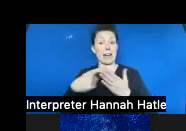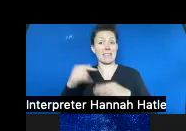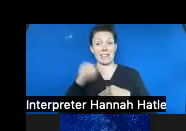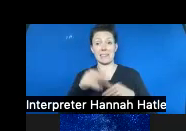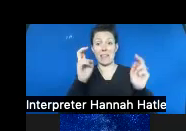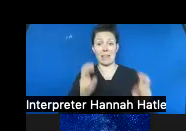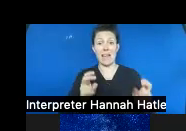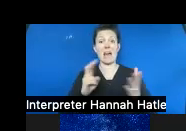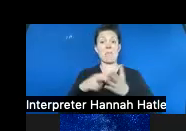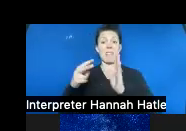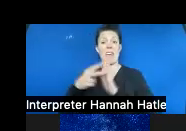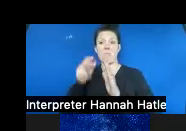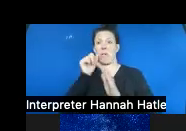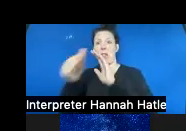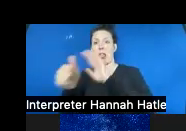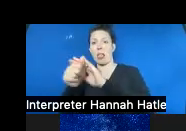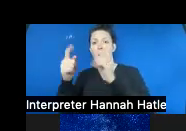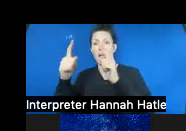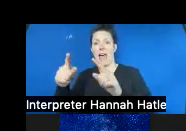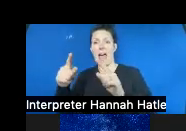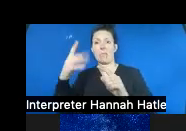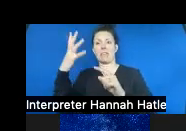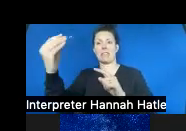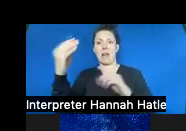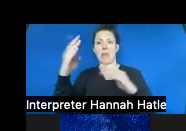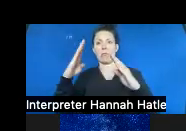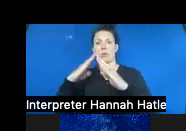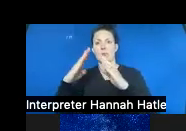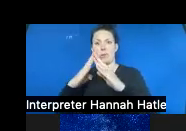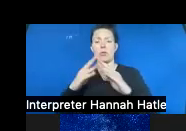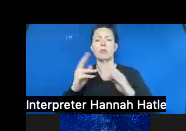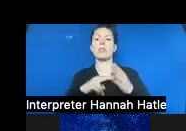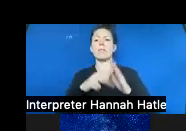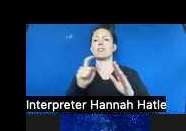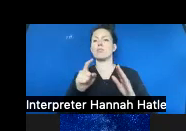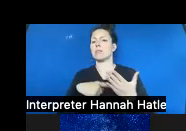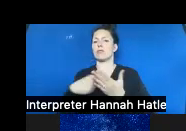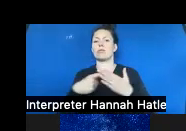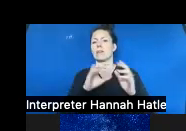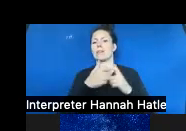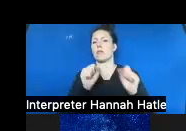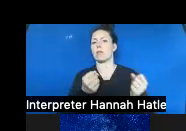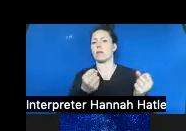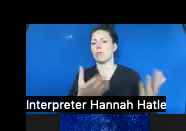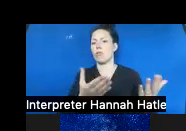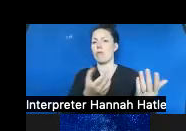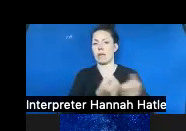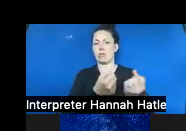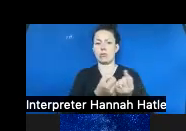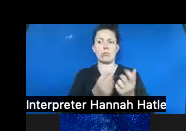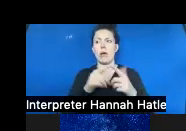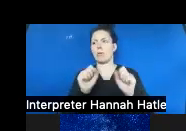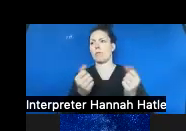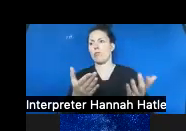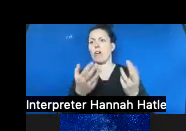up. Say, how do we start this, or how can we do better? How can we provide services? Just talk about it. And talk about it with the community.